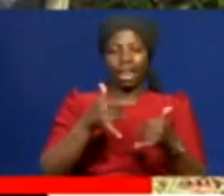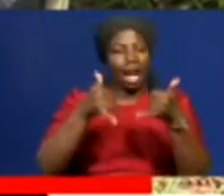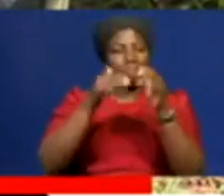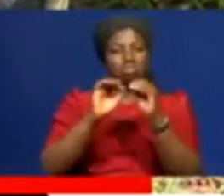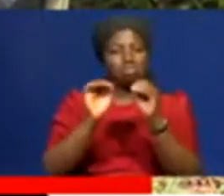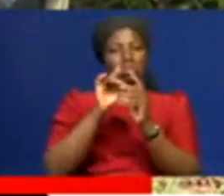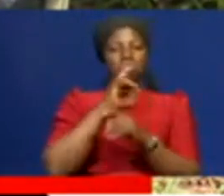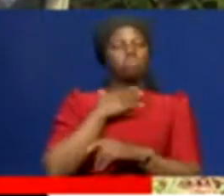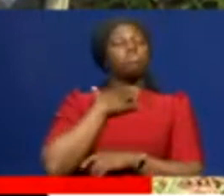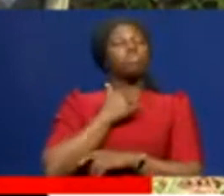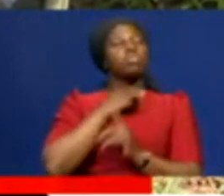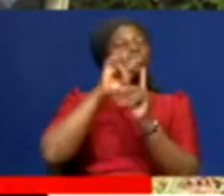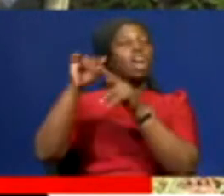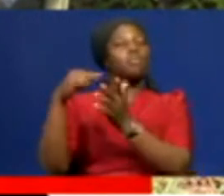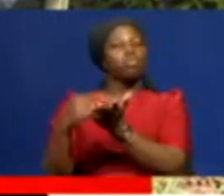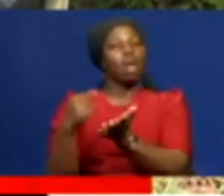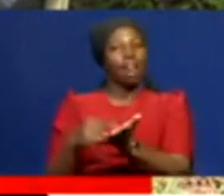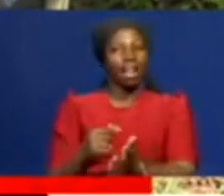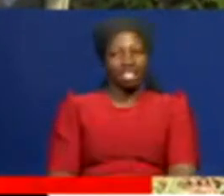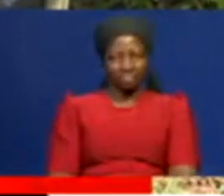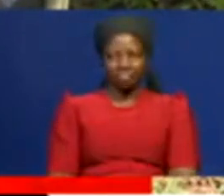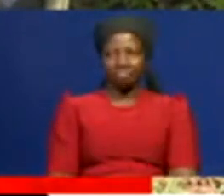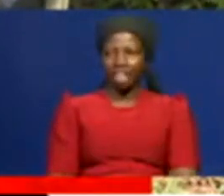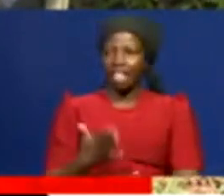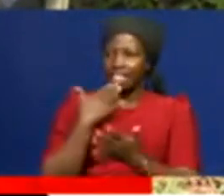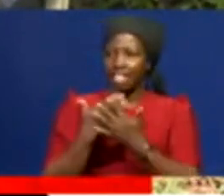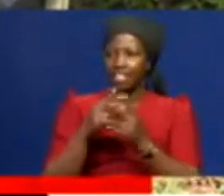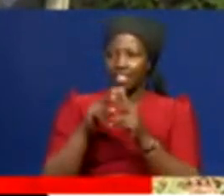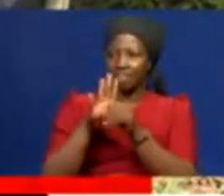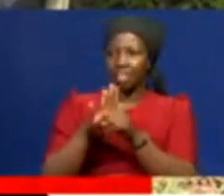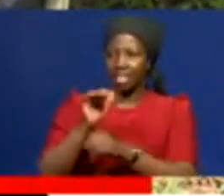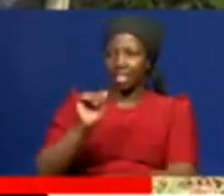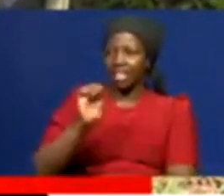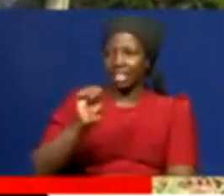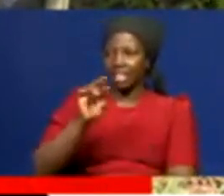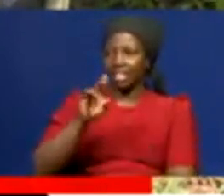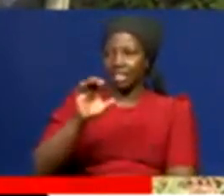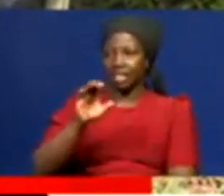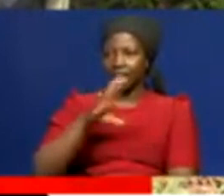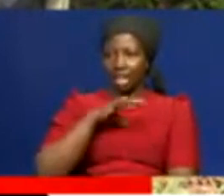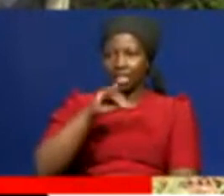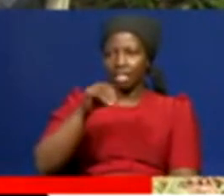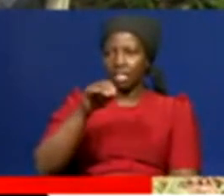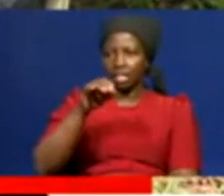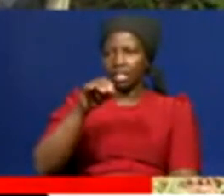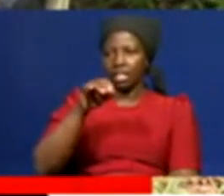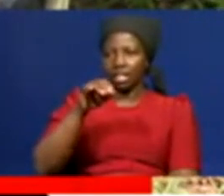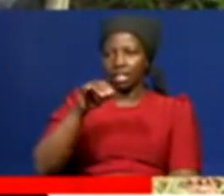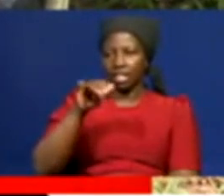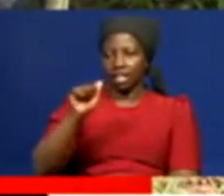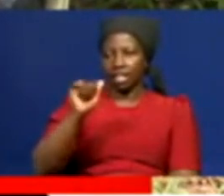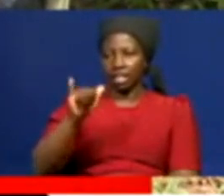and spoil the party for them. All right. Thank you so much, Eric and Jay Cox. It has been, I believe it has been a